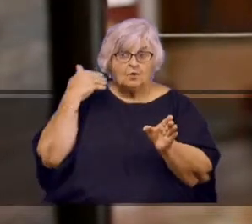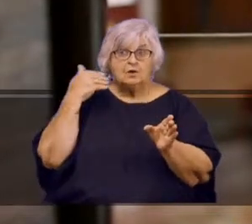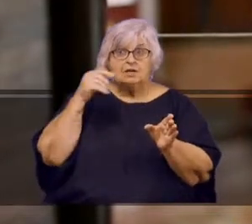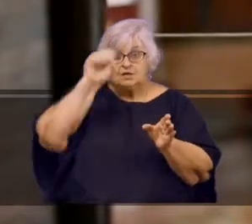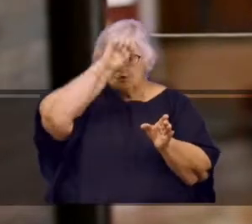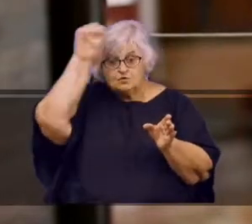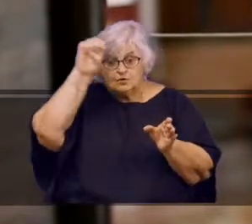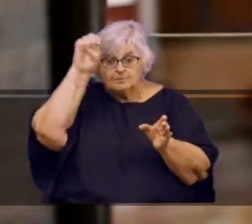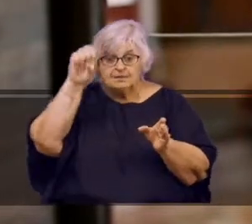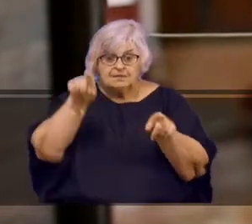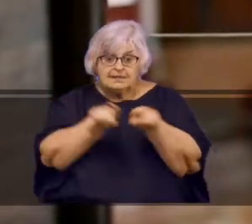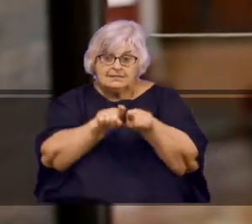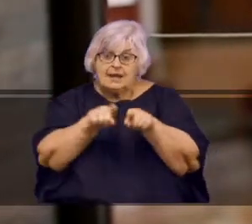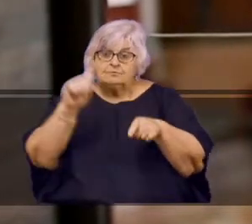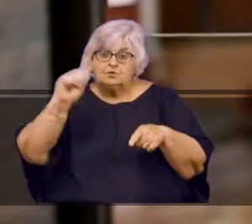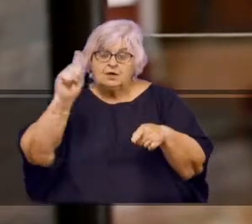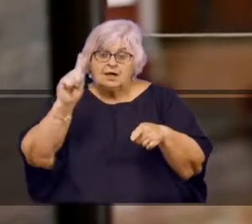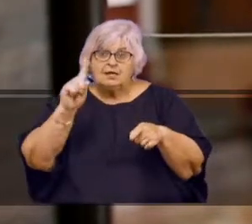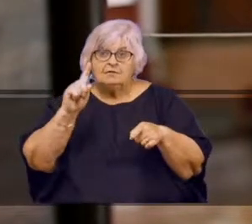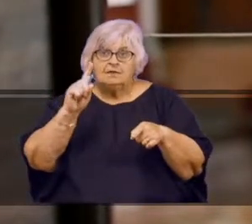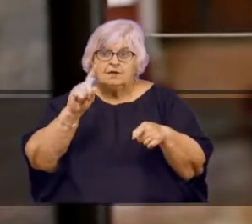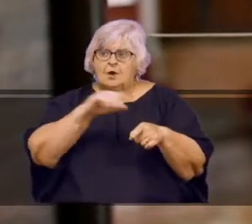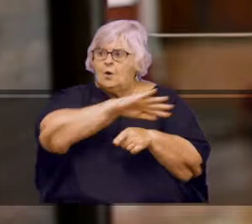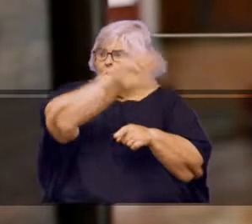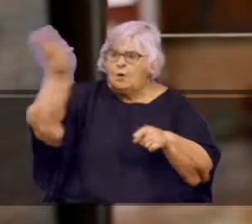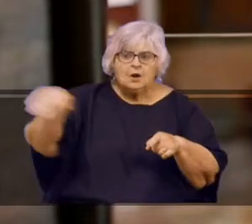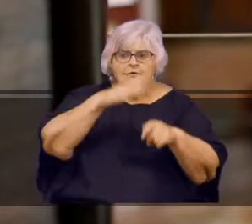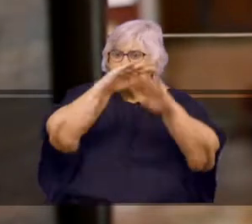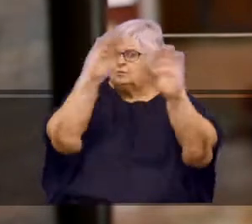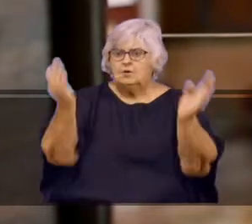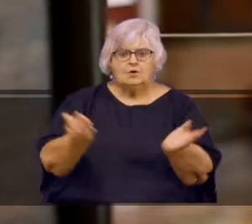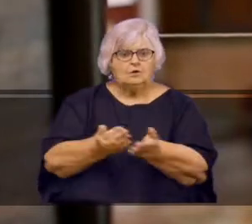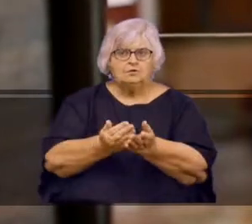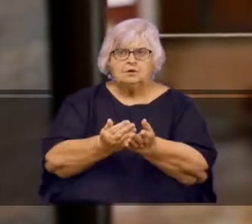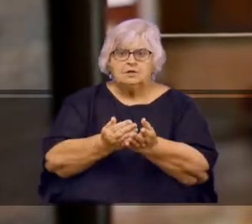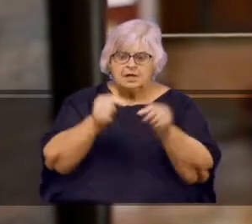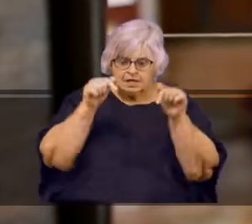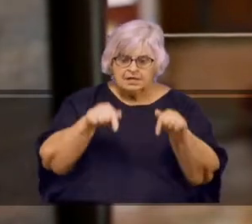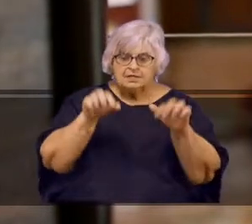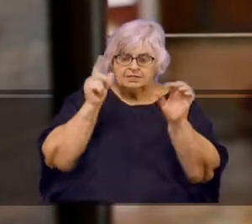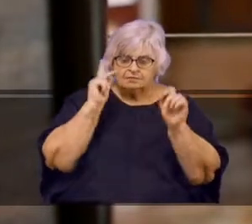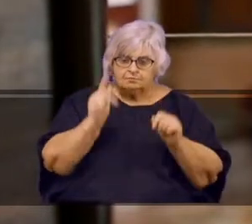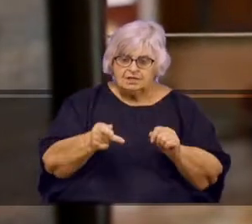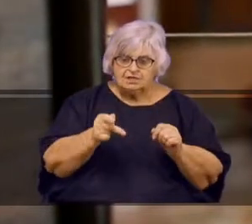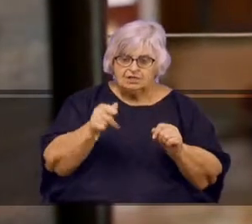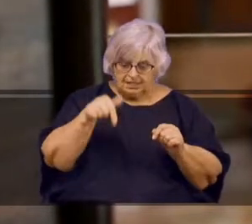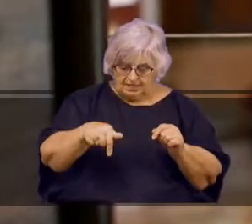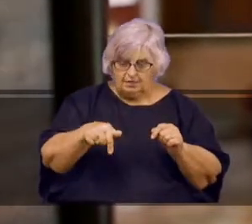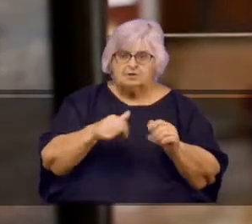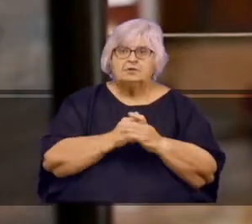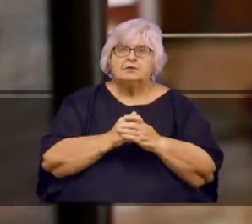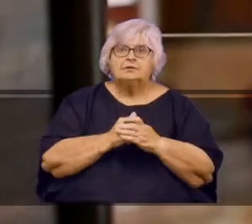Europe, it can still happen for us today, in every part of the globe, and especially here in our own beautiful